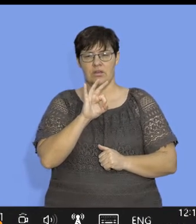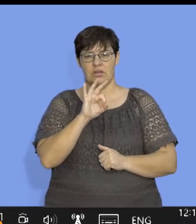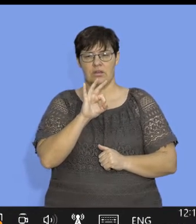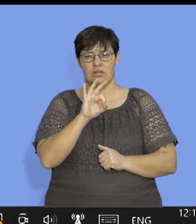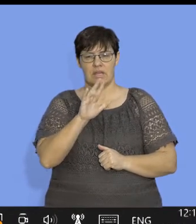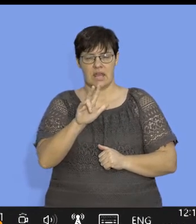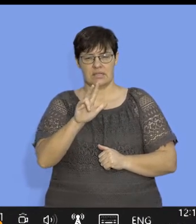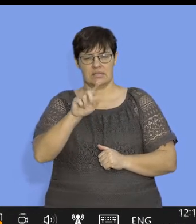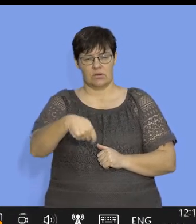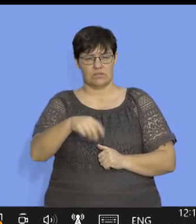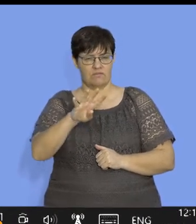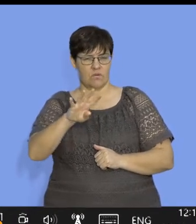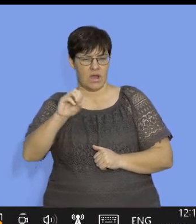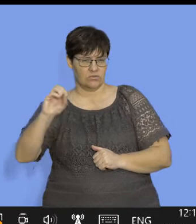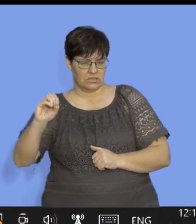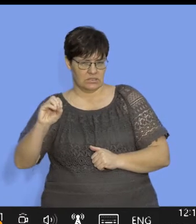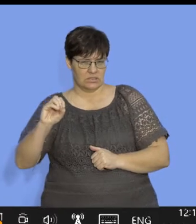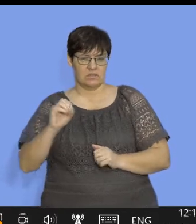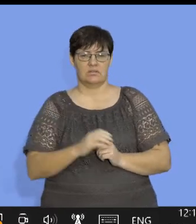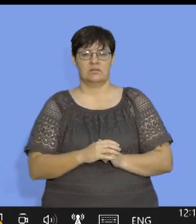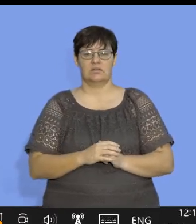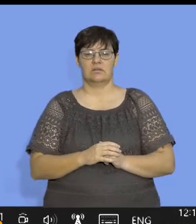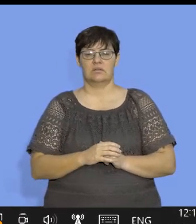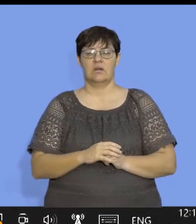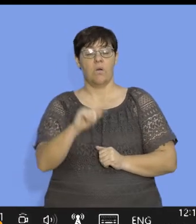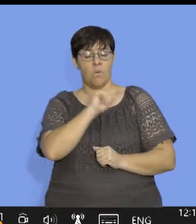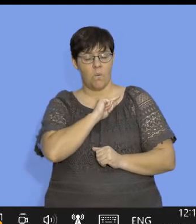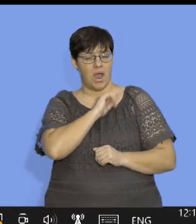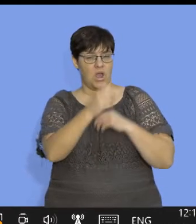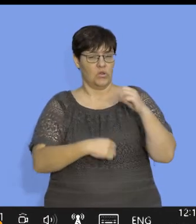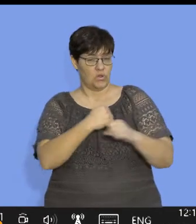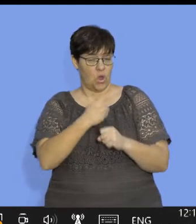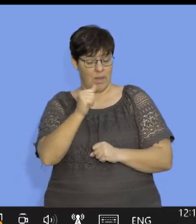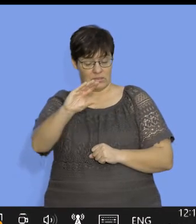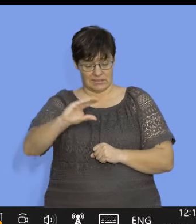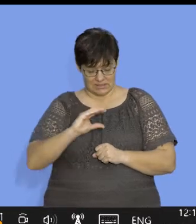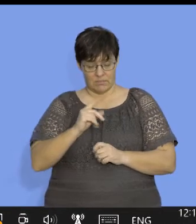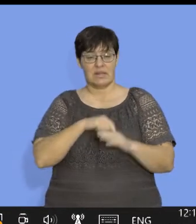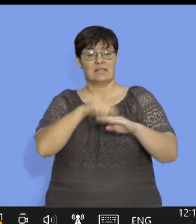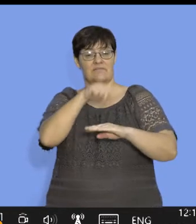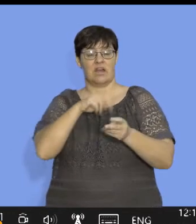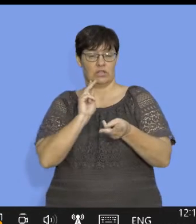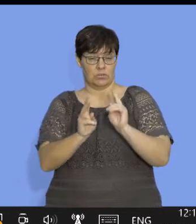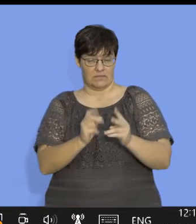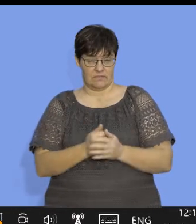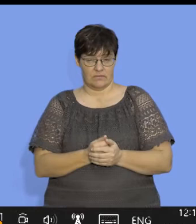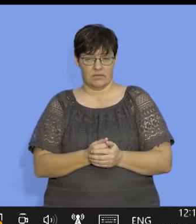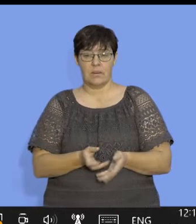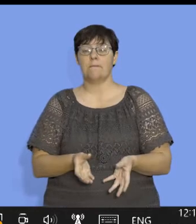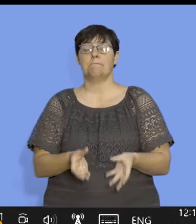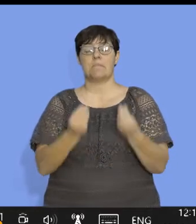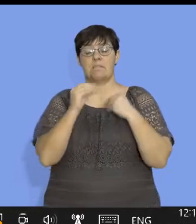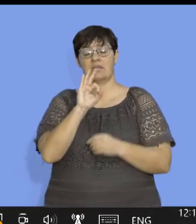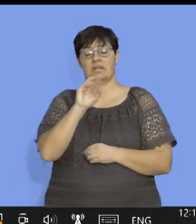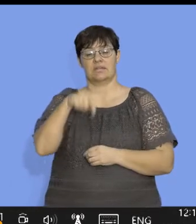Here we go. Let's take our 38,400. Because it's an annual amount, we divide it by 12, giving